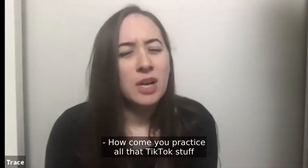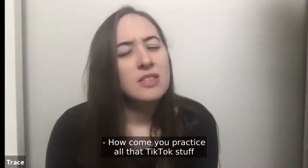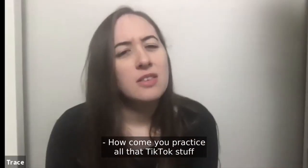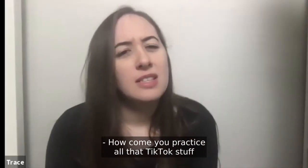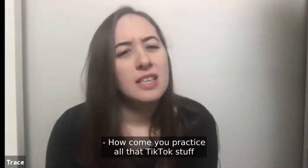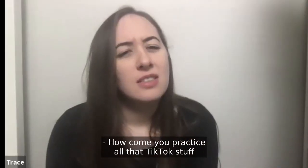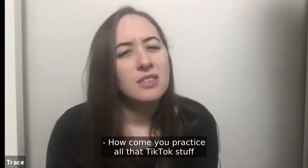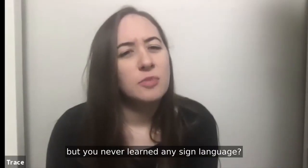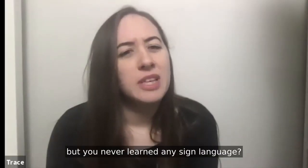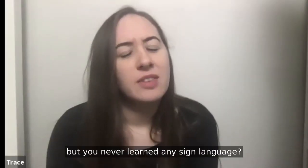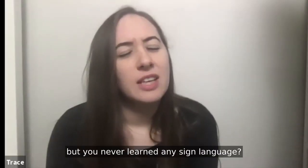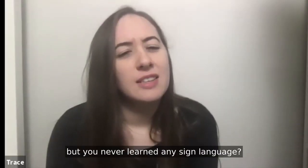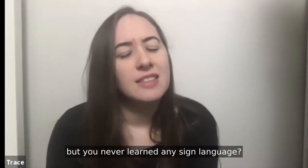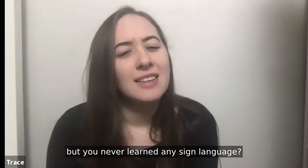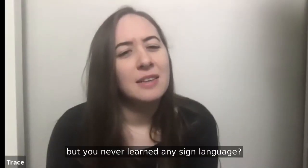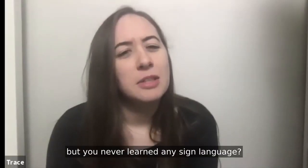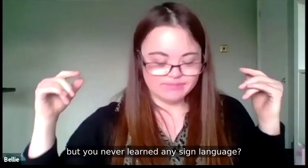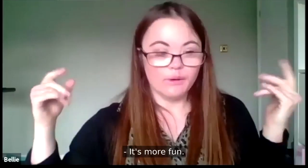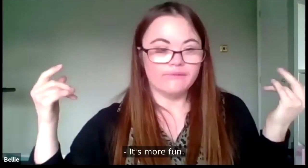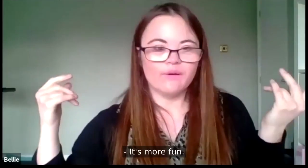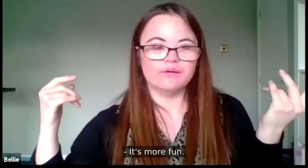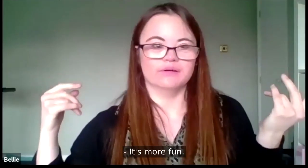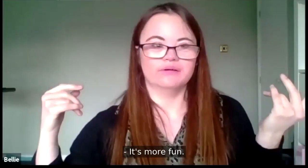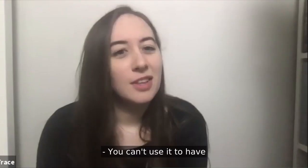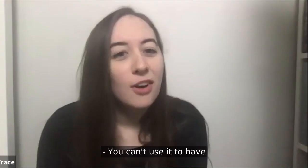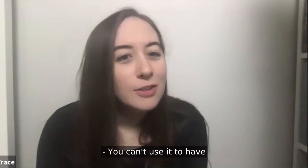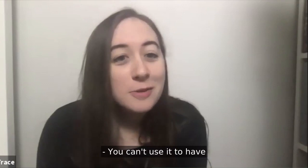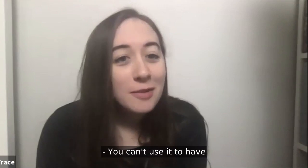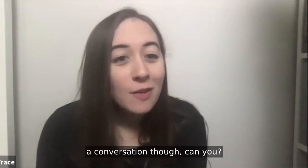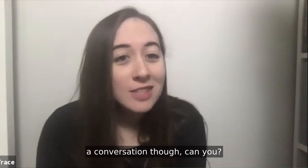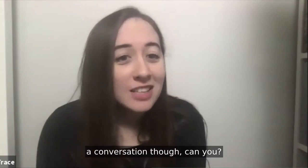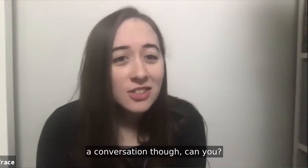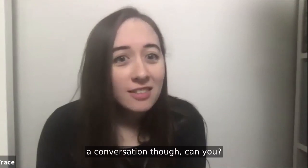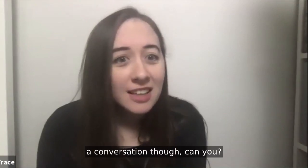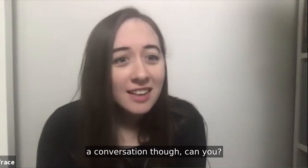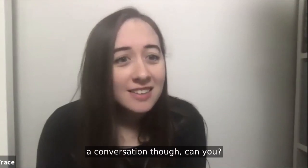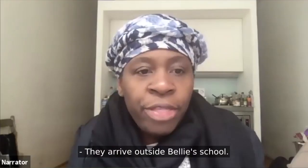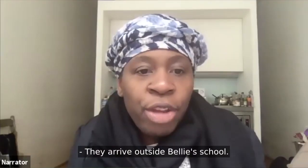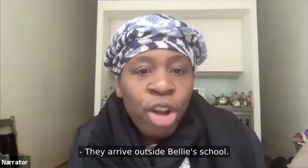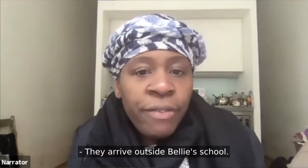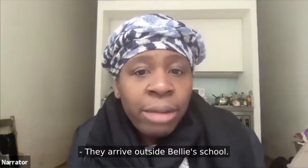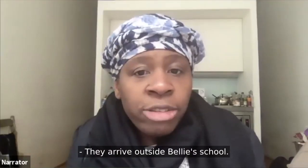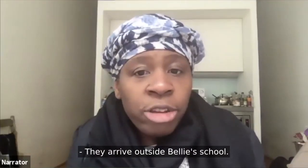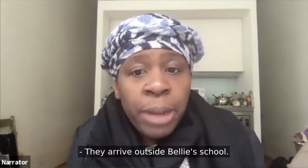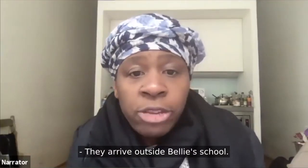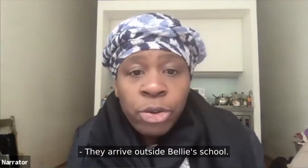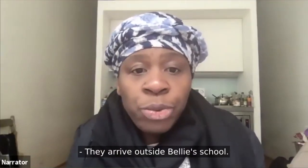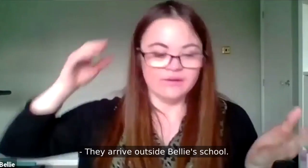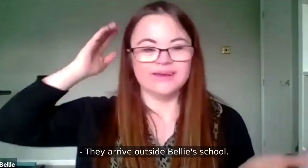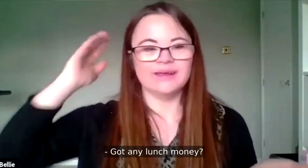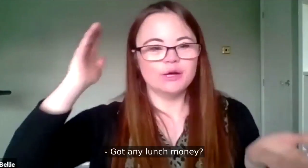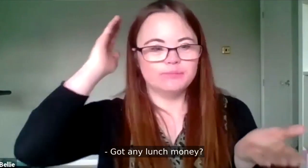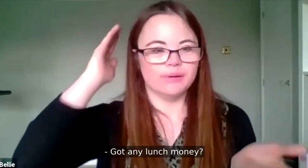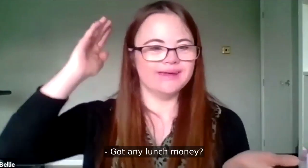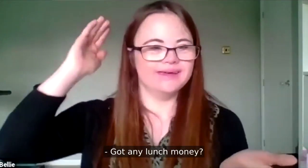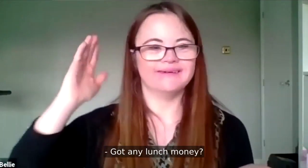you practice all that TikTok stuff but you never learnt any sign language? More fun. Can't use it to have a conversation though, can you? They arrive outside Belly's school. Is